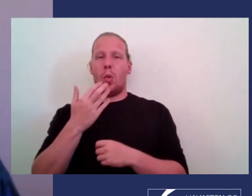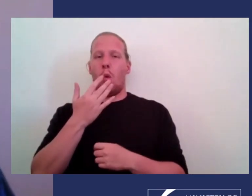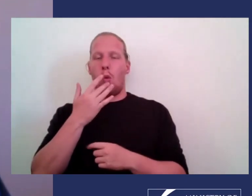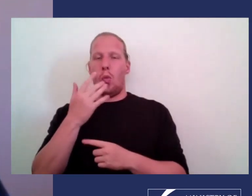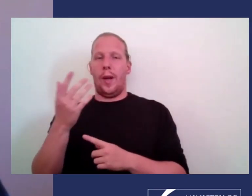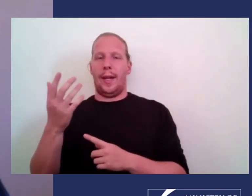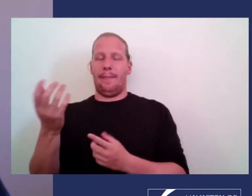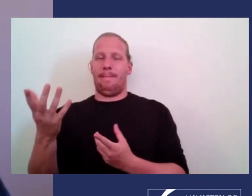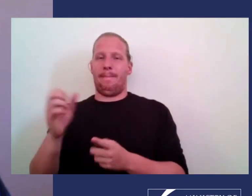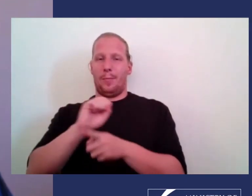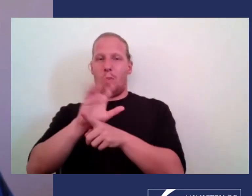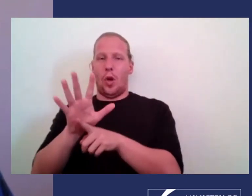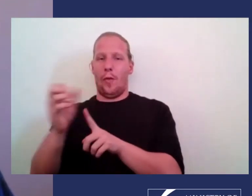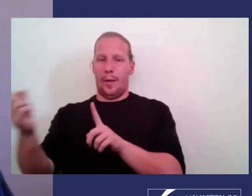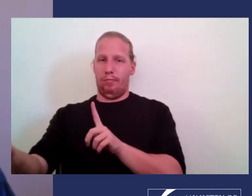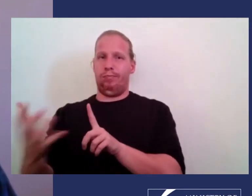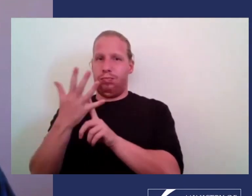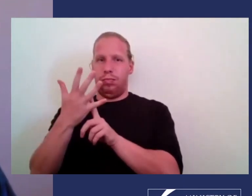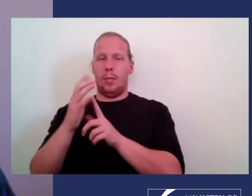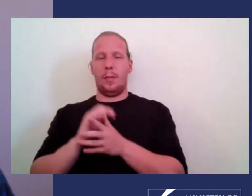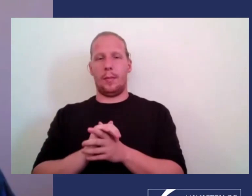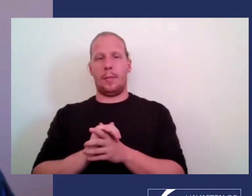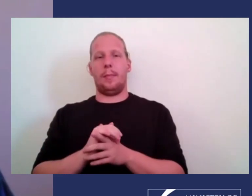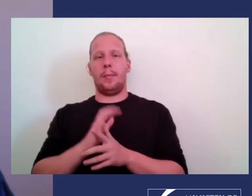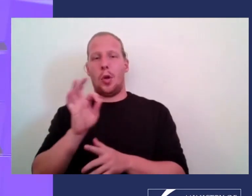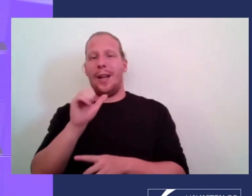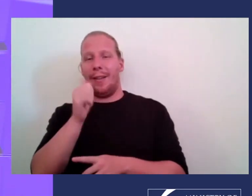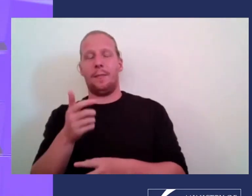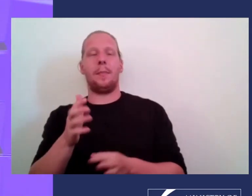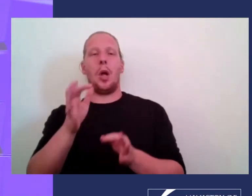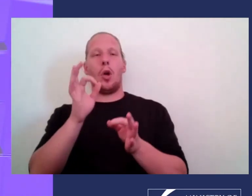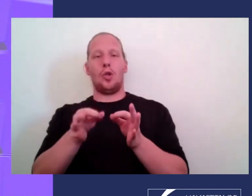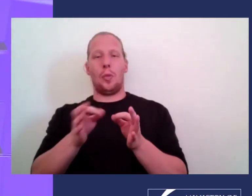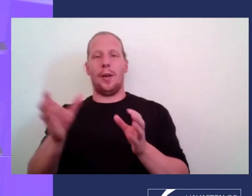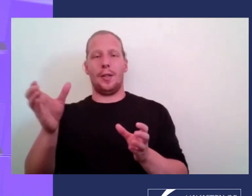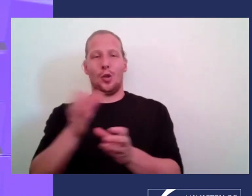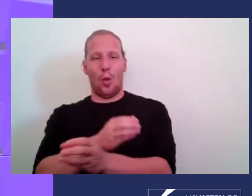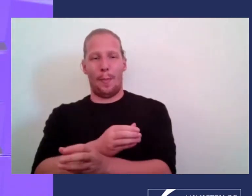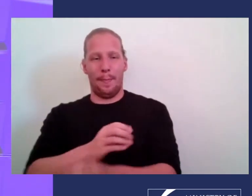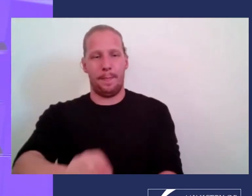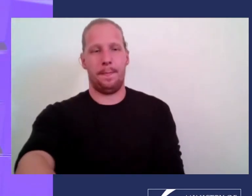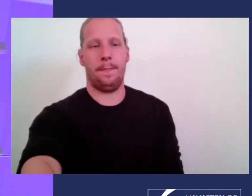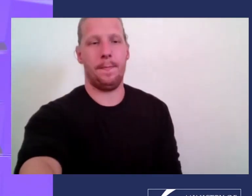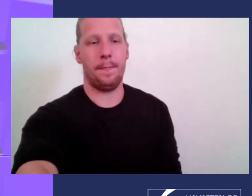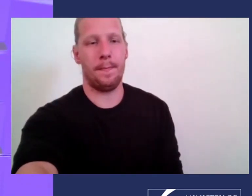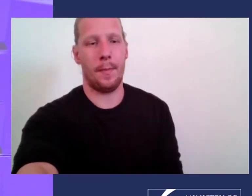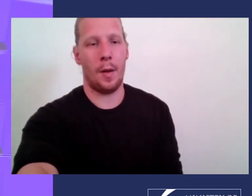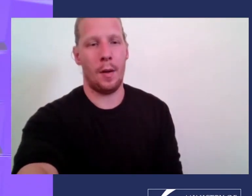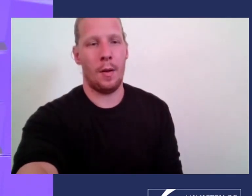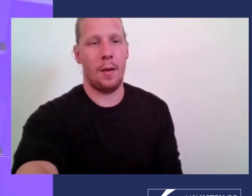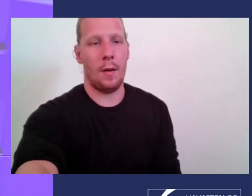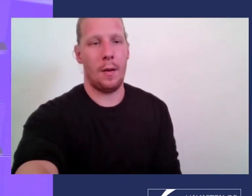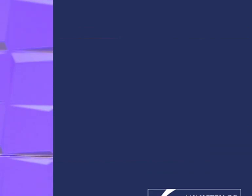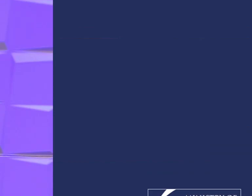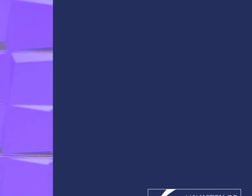COVID, rather than if we are. Just quickly to you, Hinemoa, I just want to talk about those two different messages.